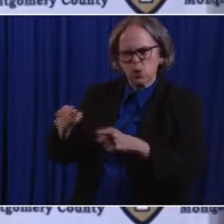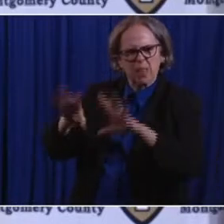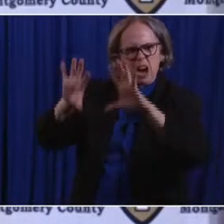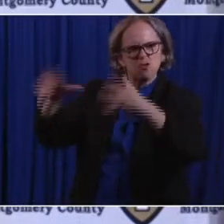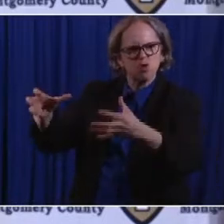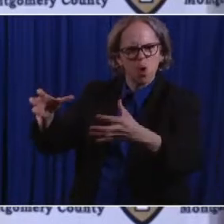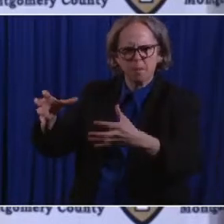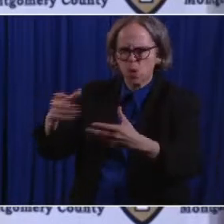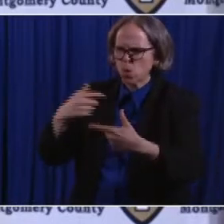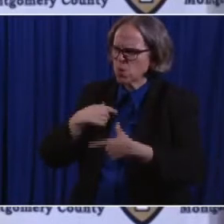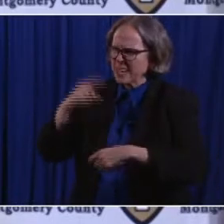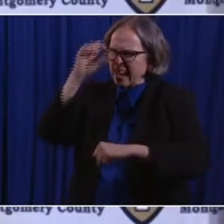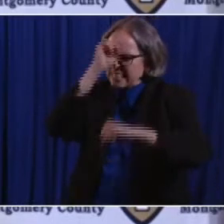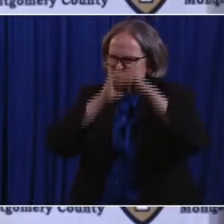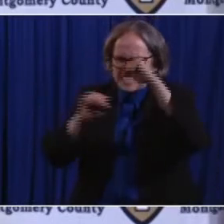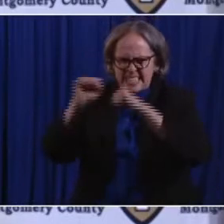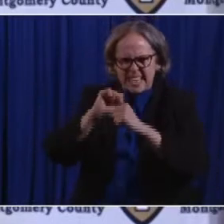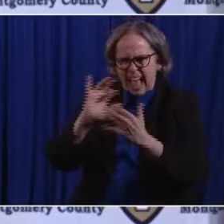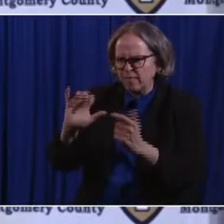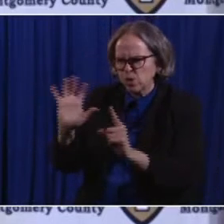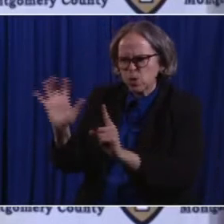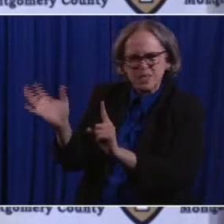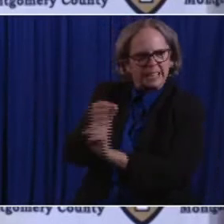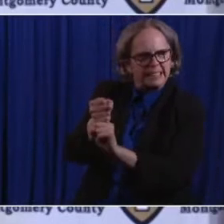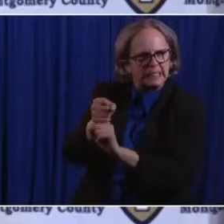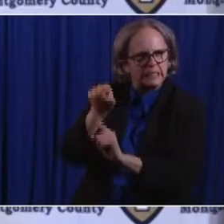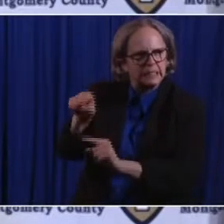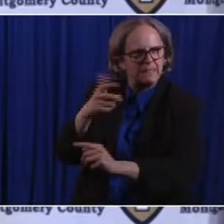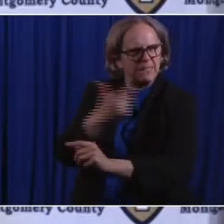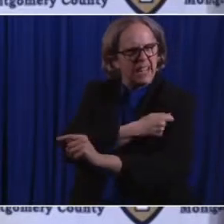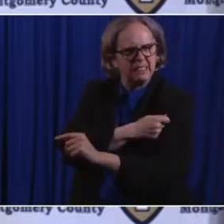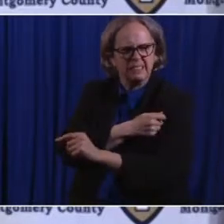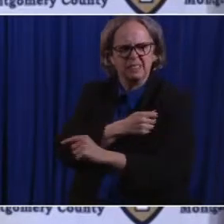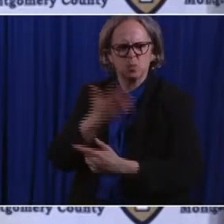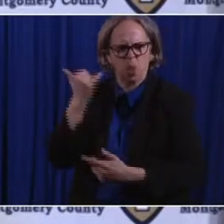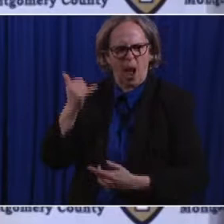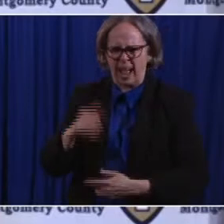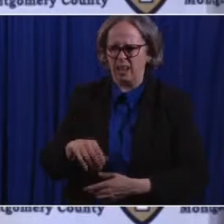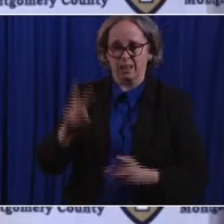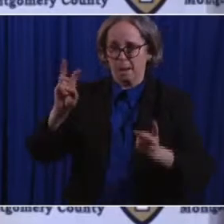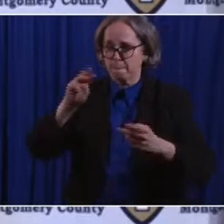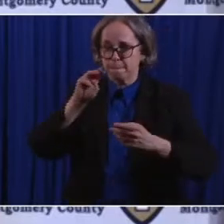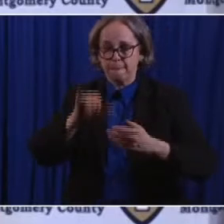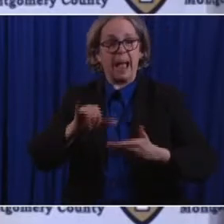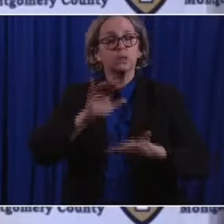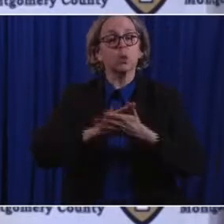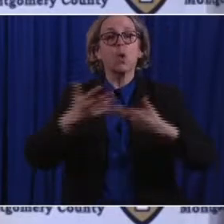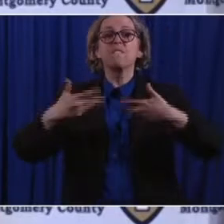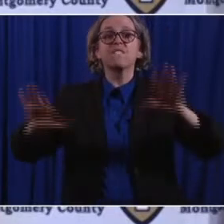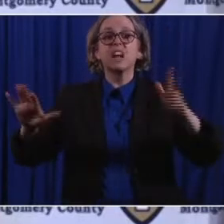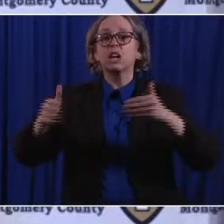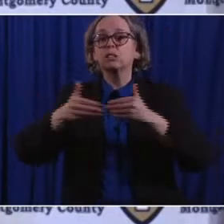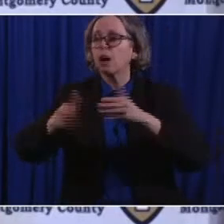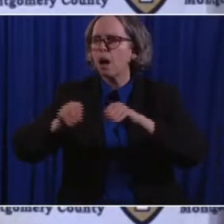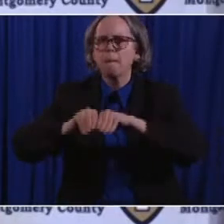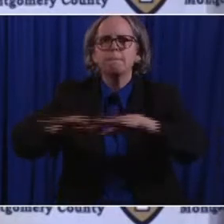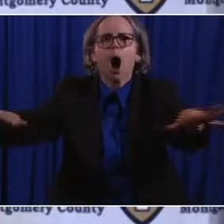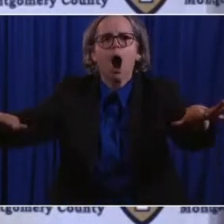before they get out in early May for the summer and scatter throughout the state and throughout